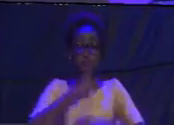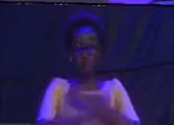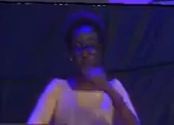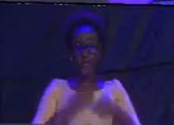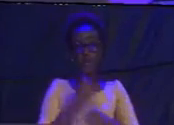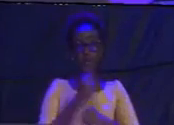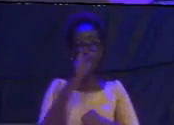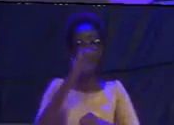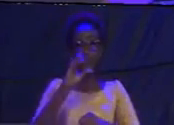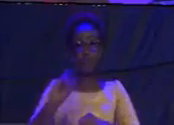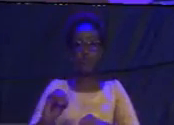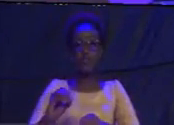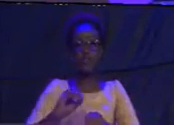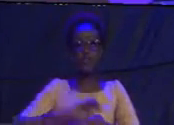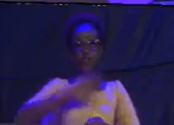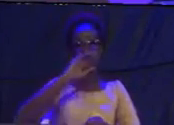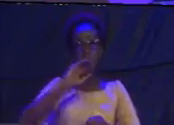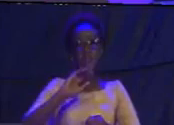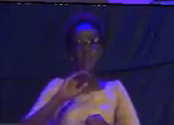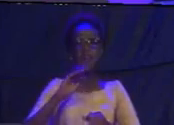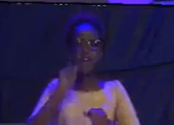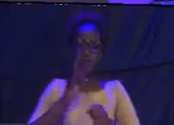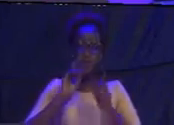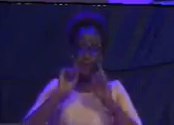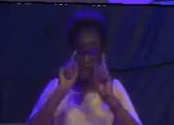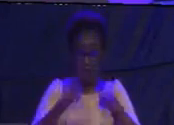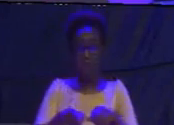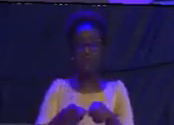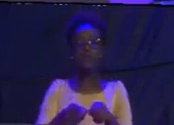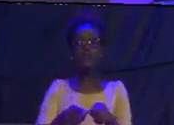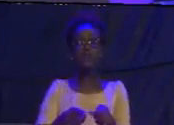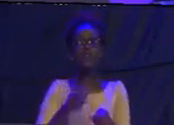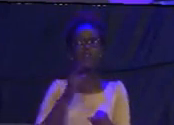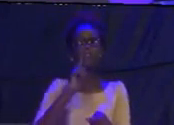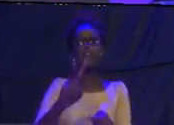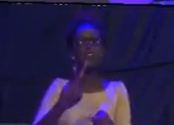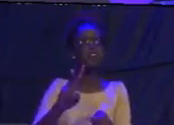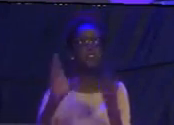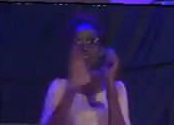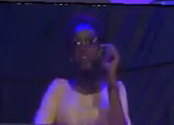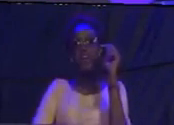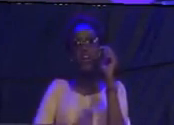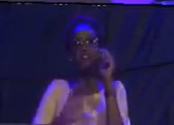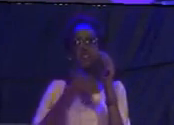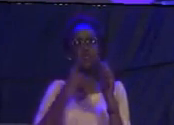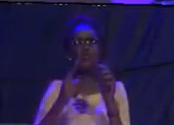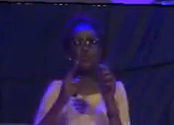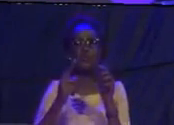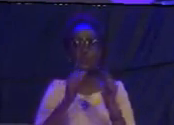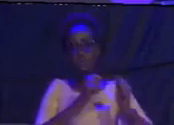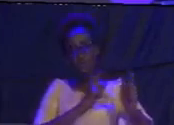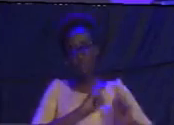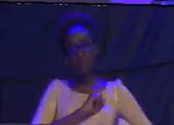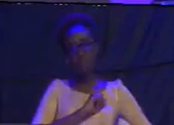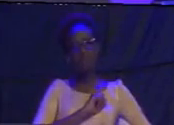40 years in the wilderness. Bagese mu gihugu basanga kirazitiwe. When they came to the land was faced all